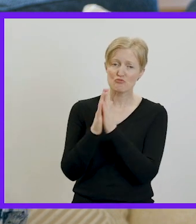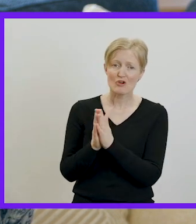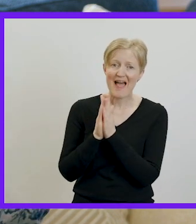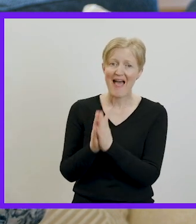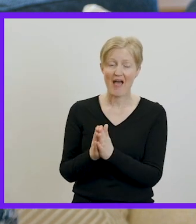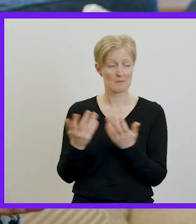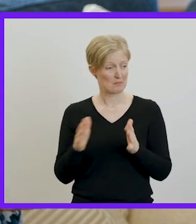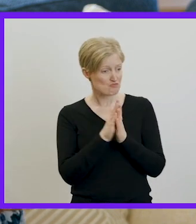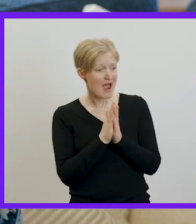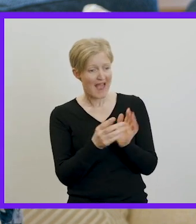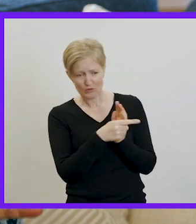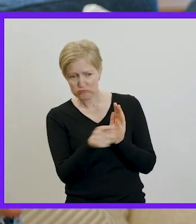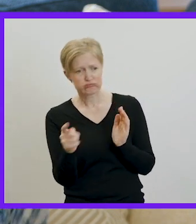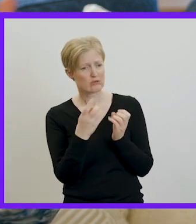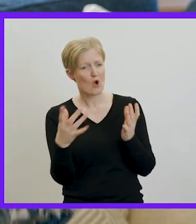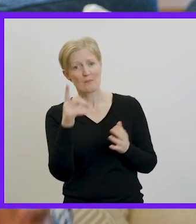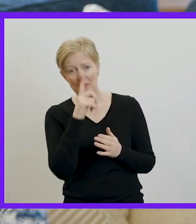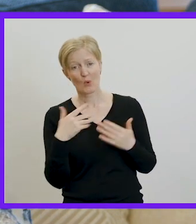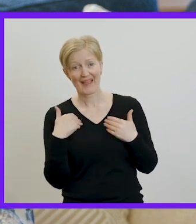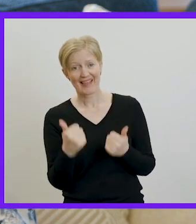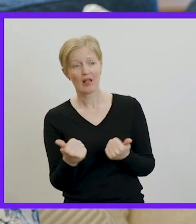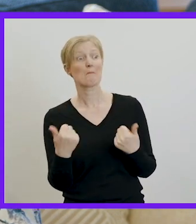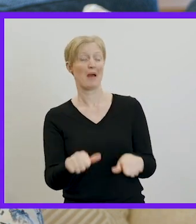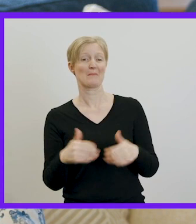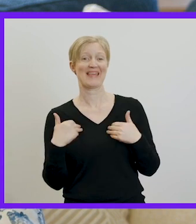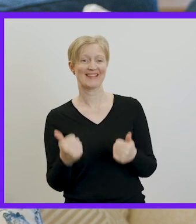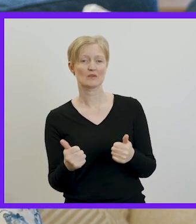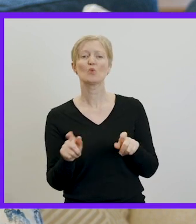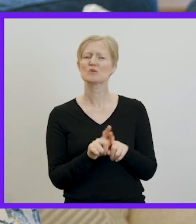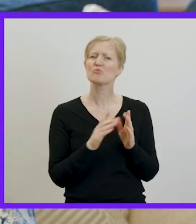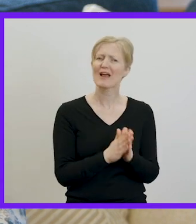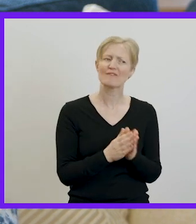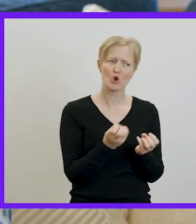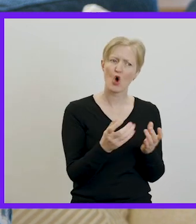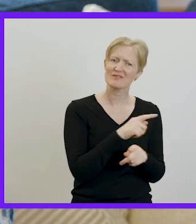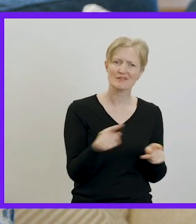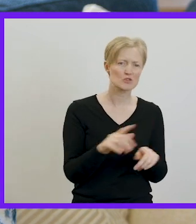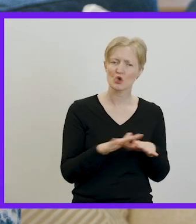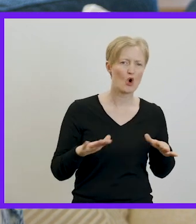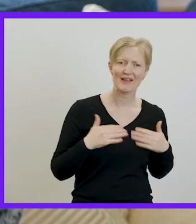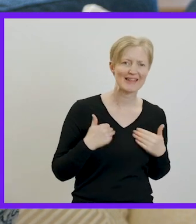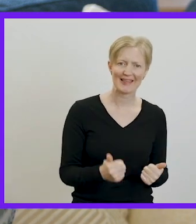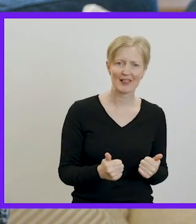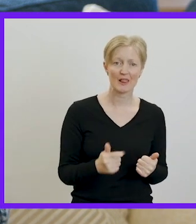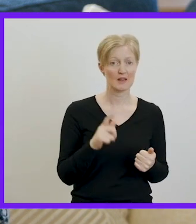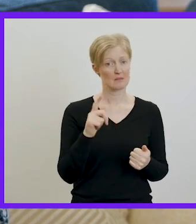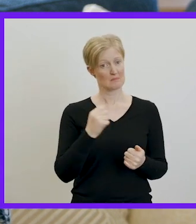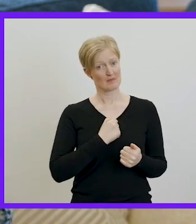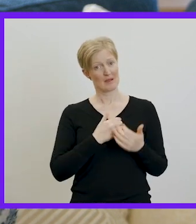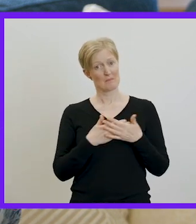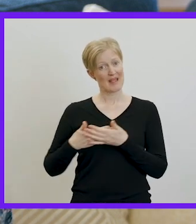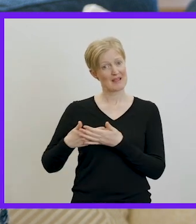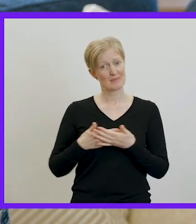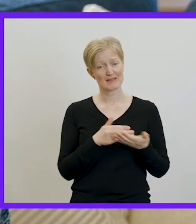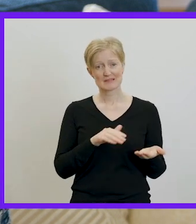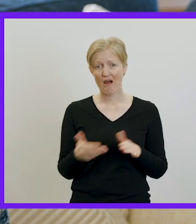our prayer, and so many people we've seen healed, although sadly we've prayed for many that haven't been healed. But when our baby died, I